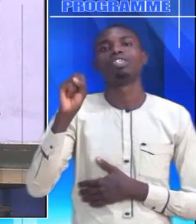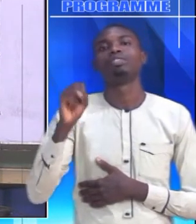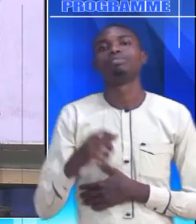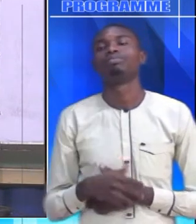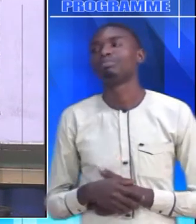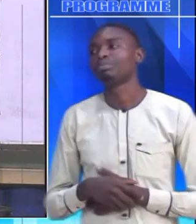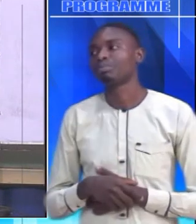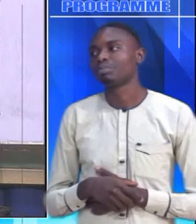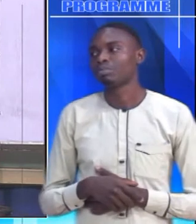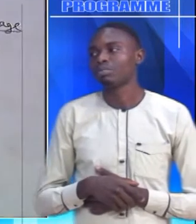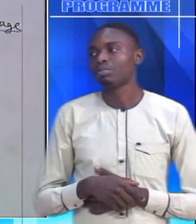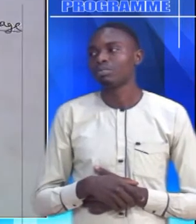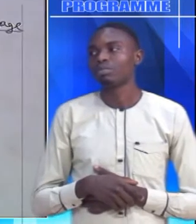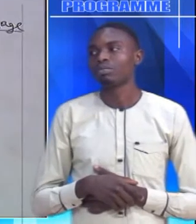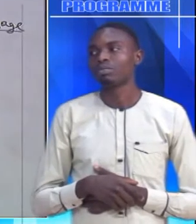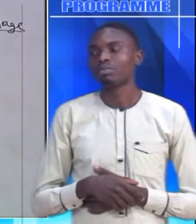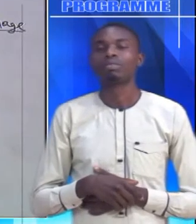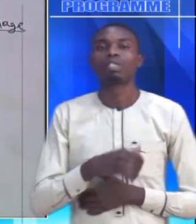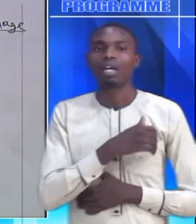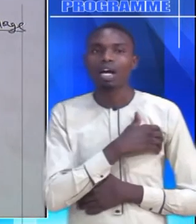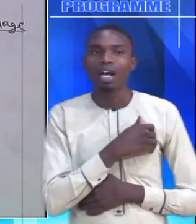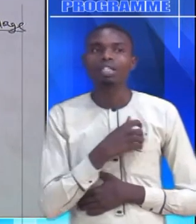and we have the diphthongs.